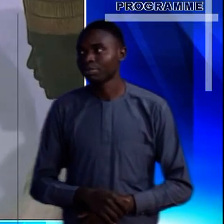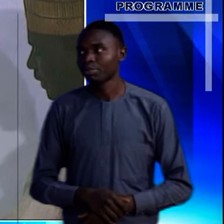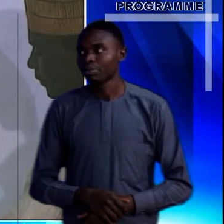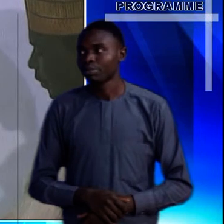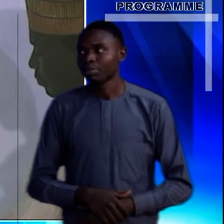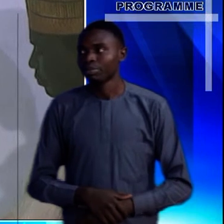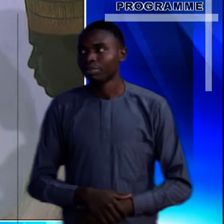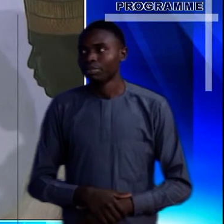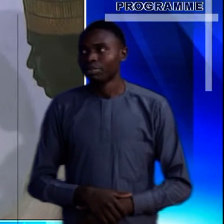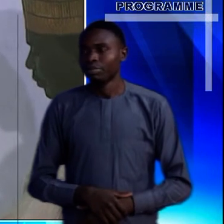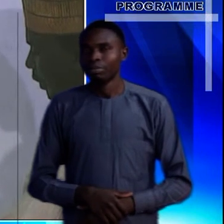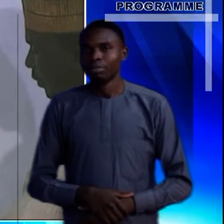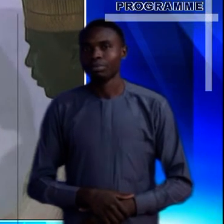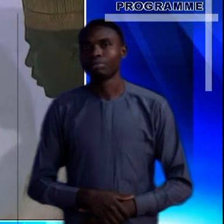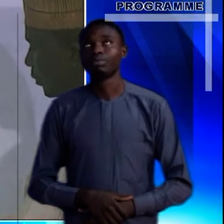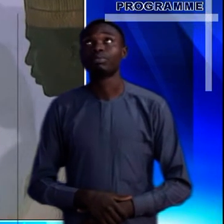Let's say from